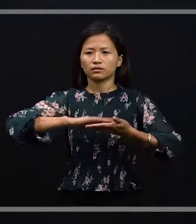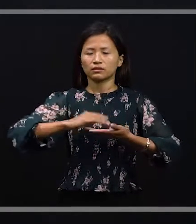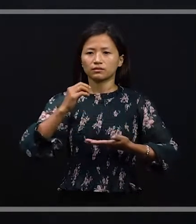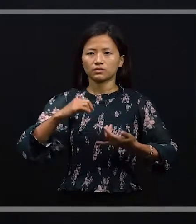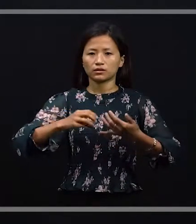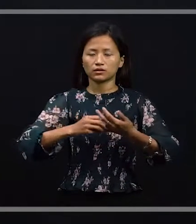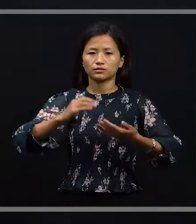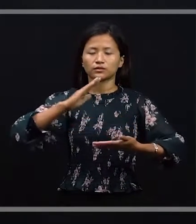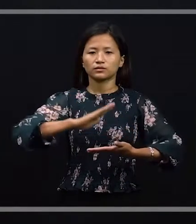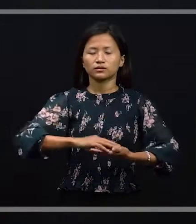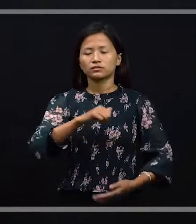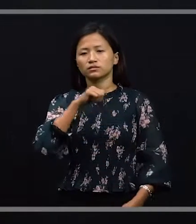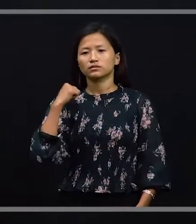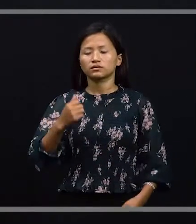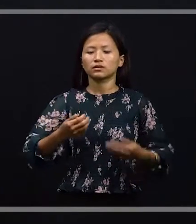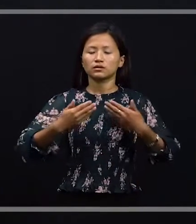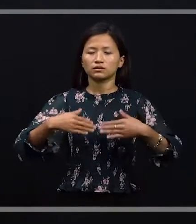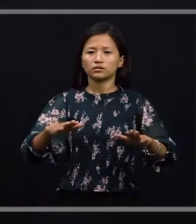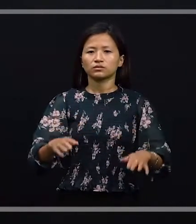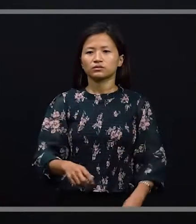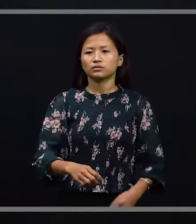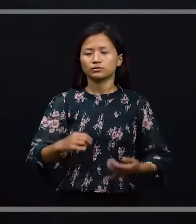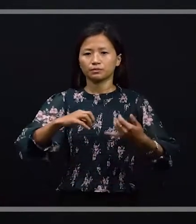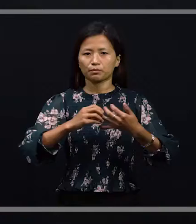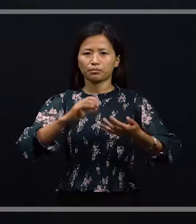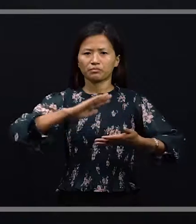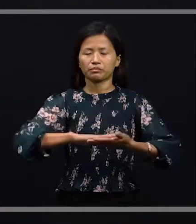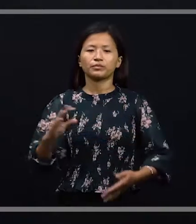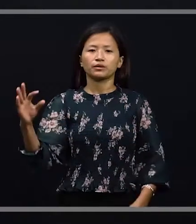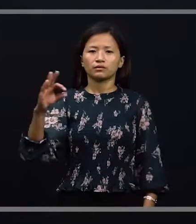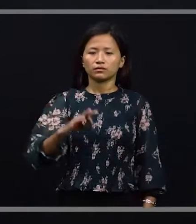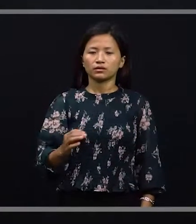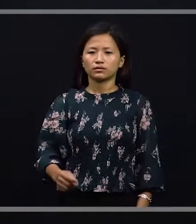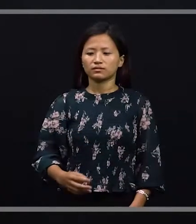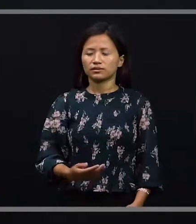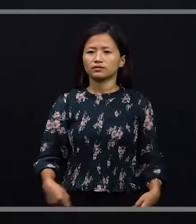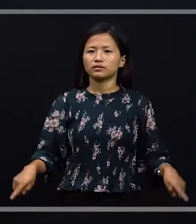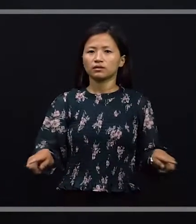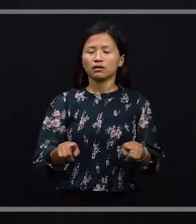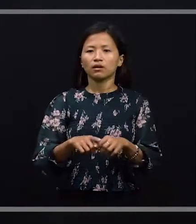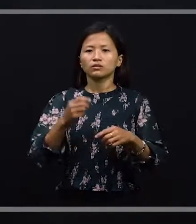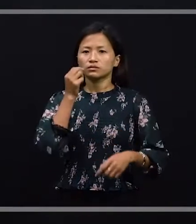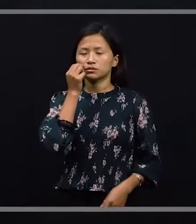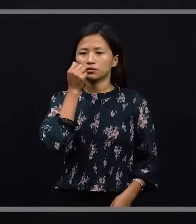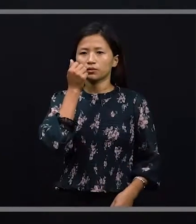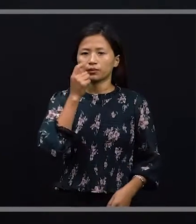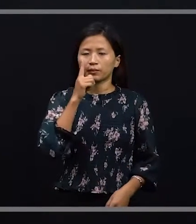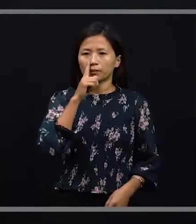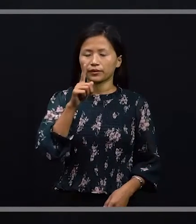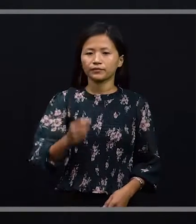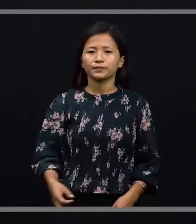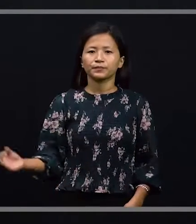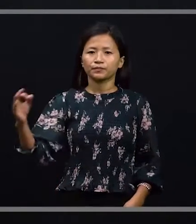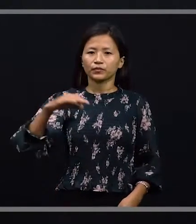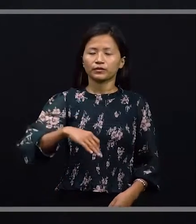the women are not allowed to marry, right? And for the man, they can remarry, okay? So what these social reformers